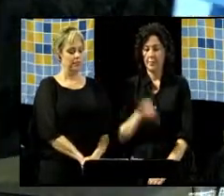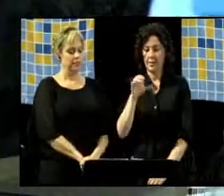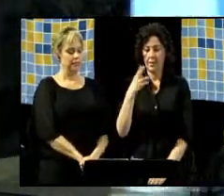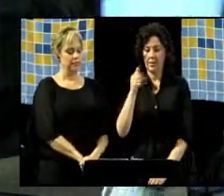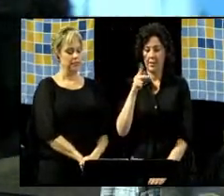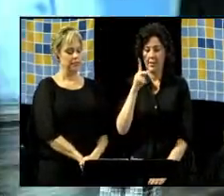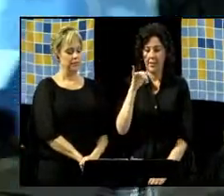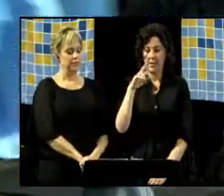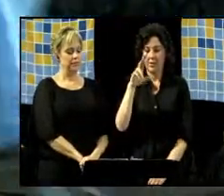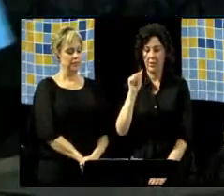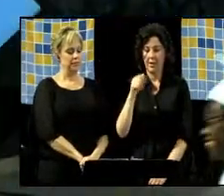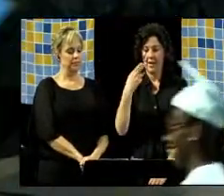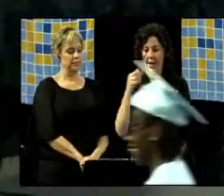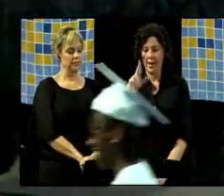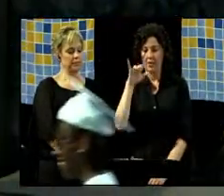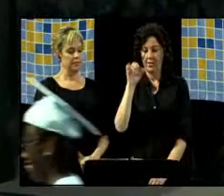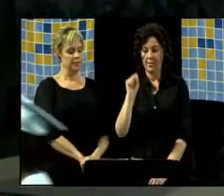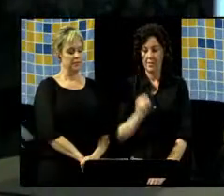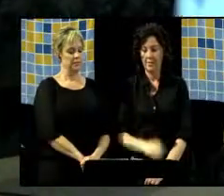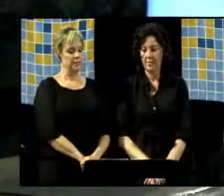Shakira Elena Harris.